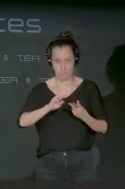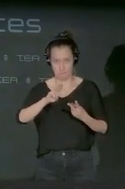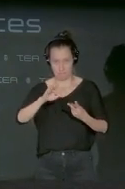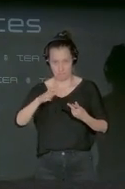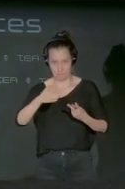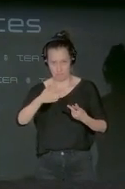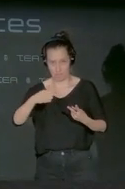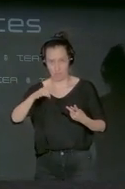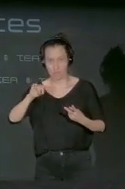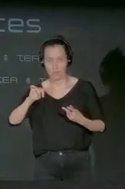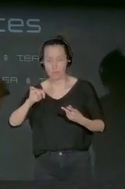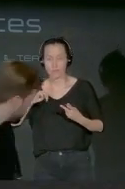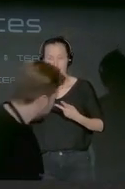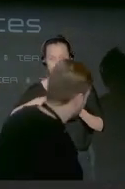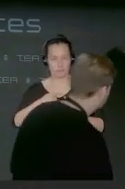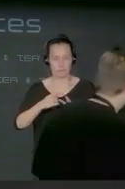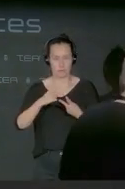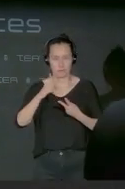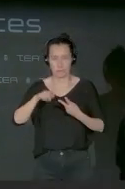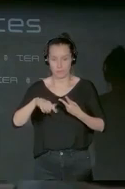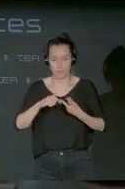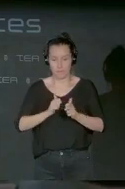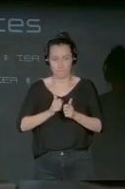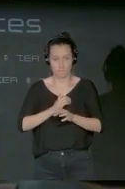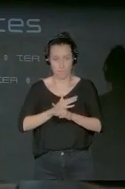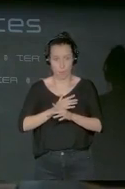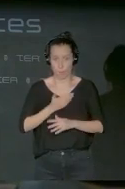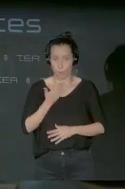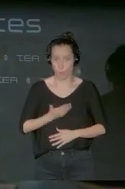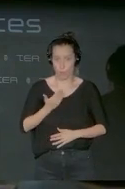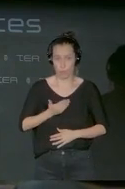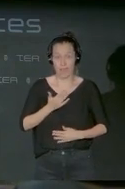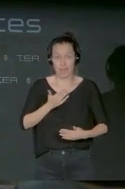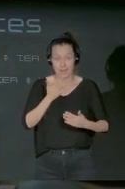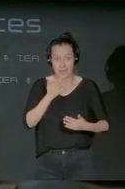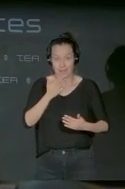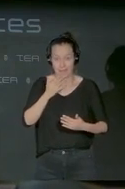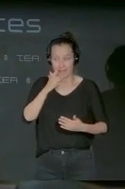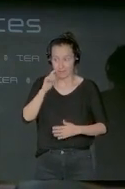and we're finally here. It's great. Gracias, Simon.